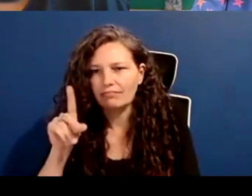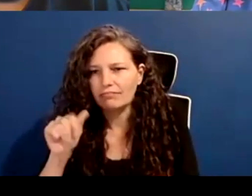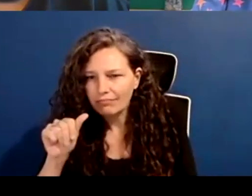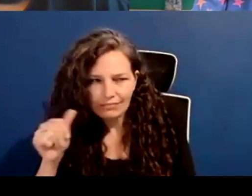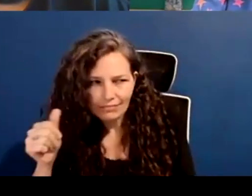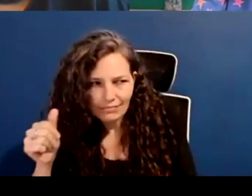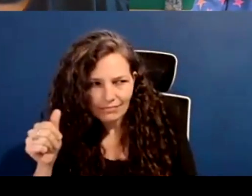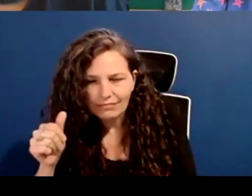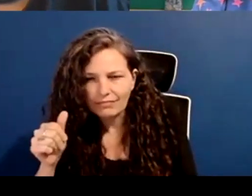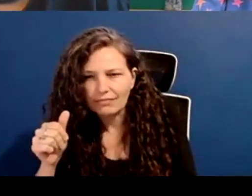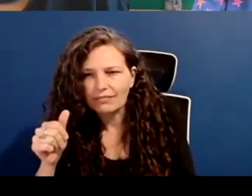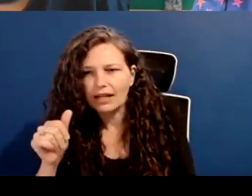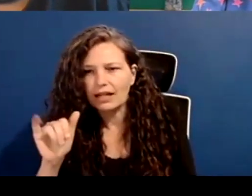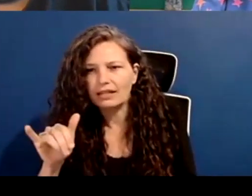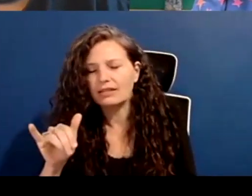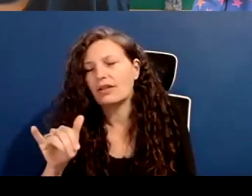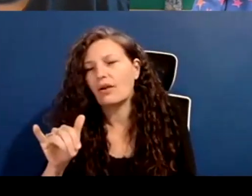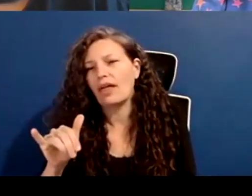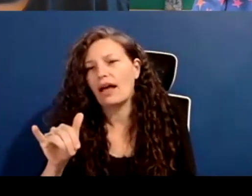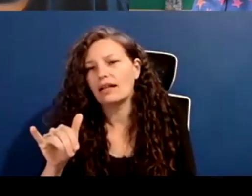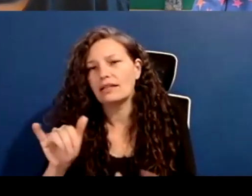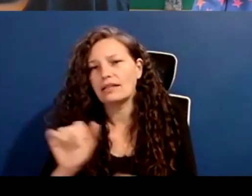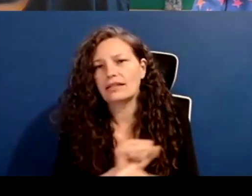that transforming into